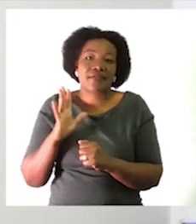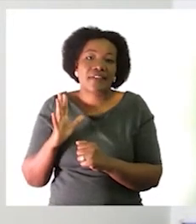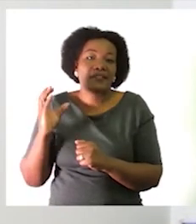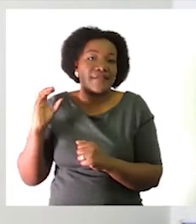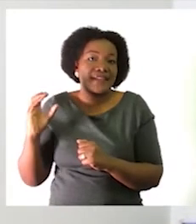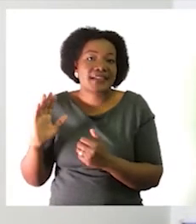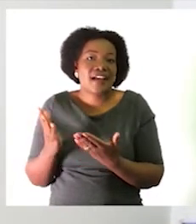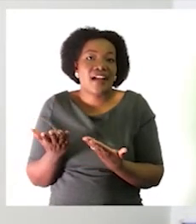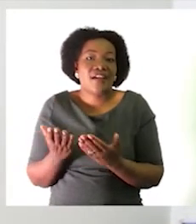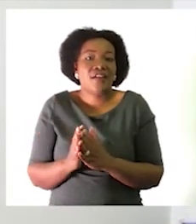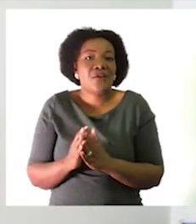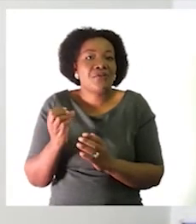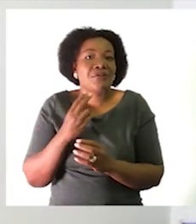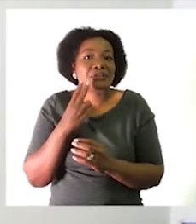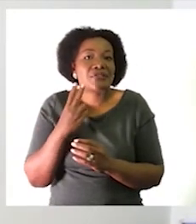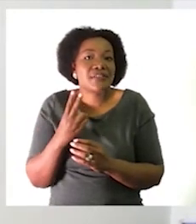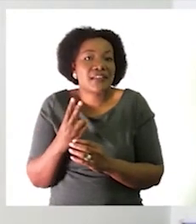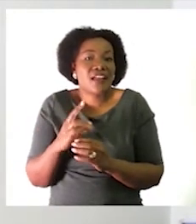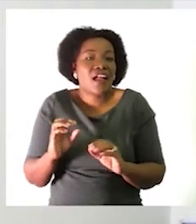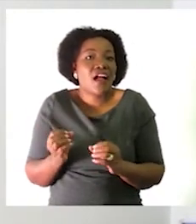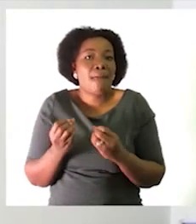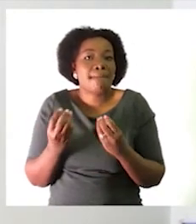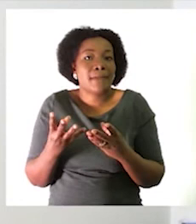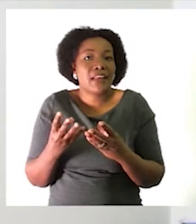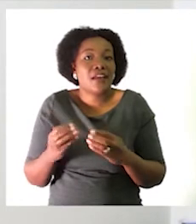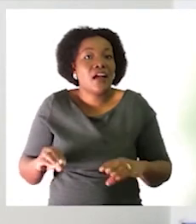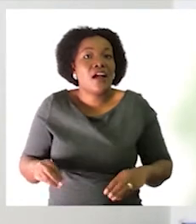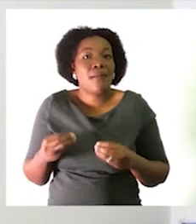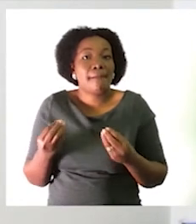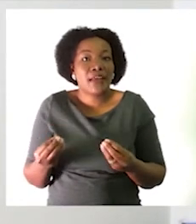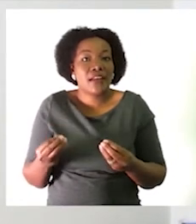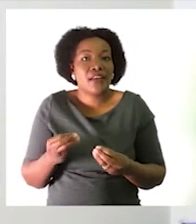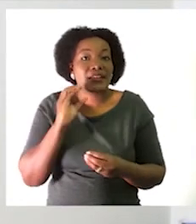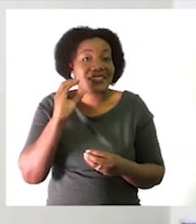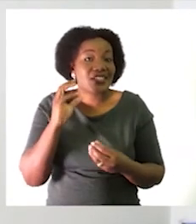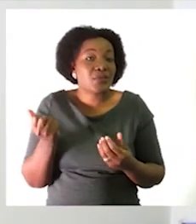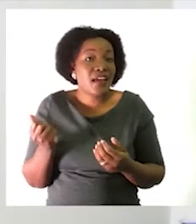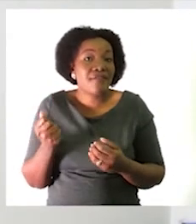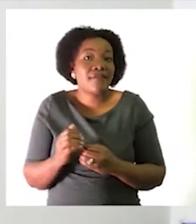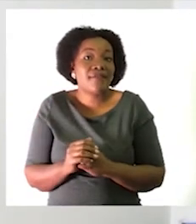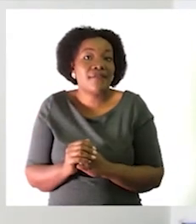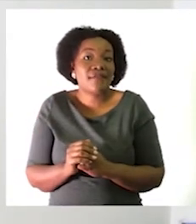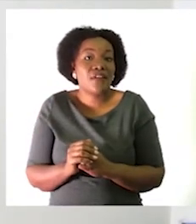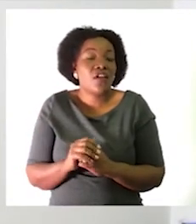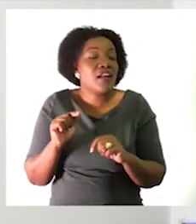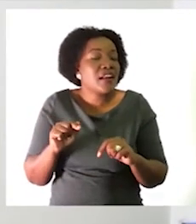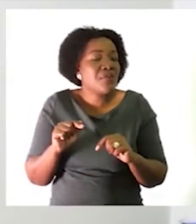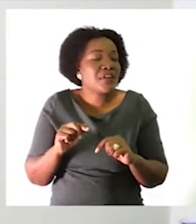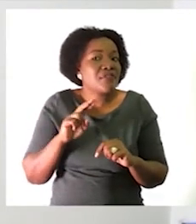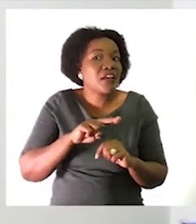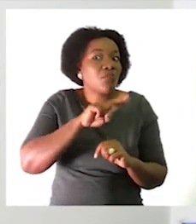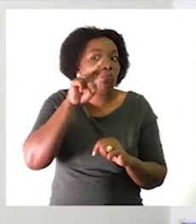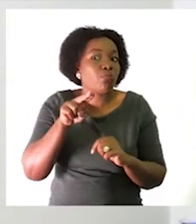see how many cents we have. What do? We have to jump the